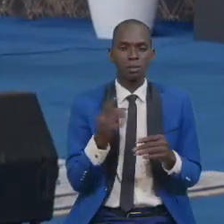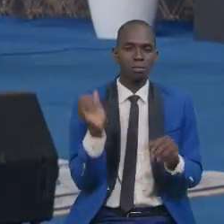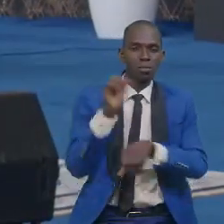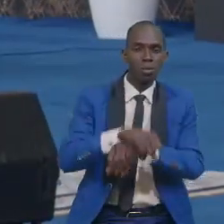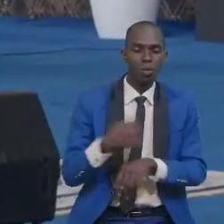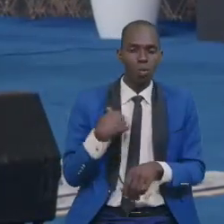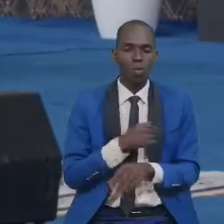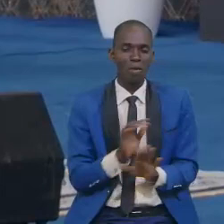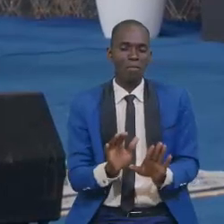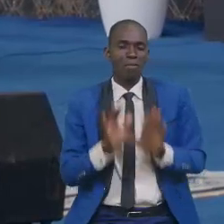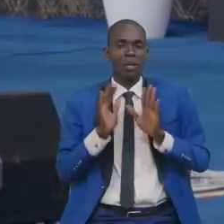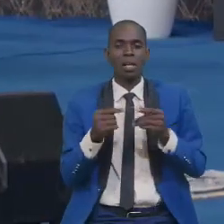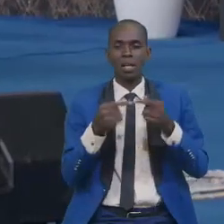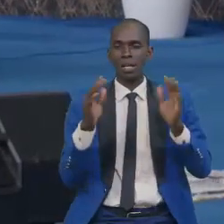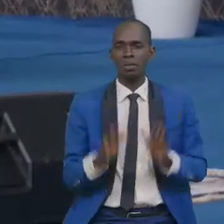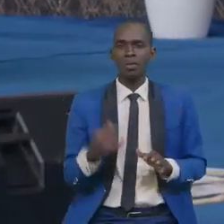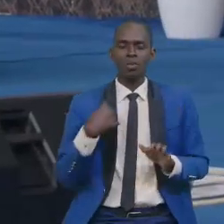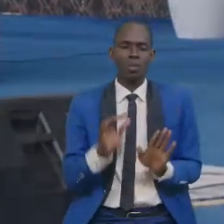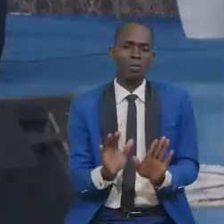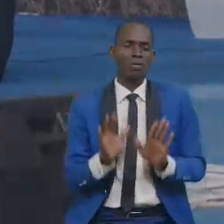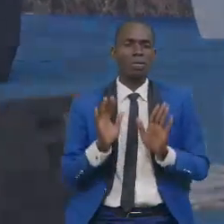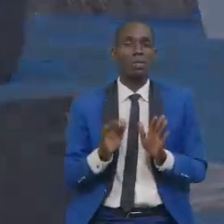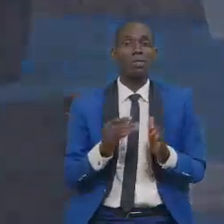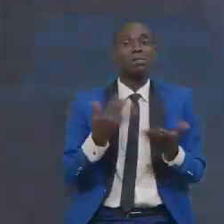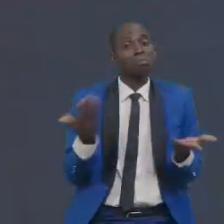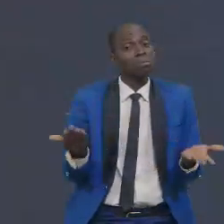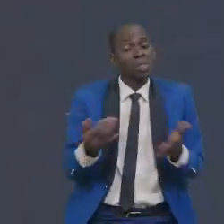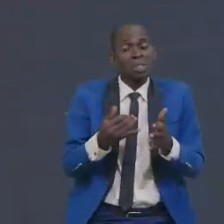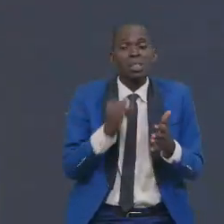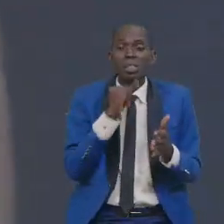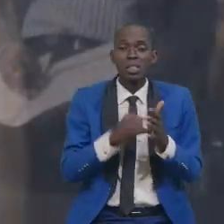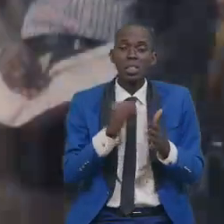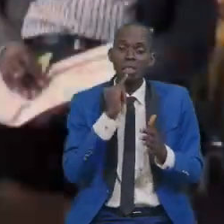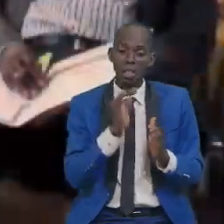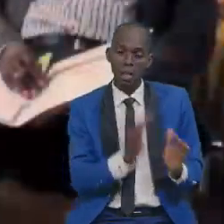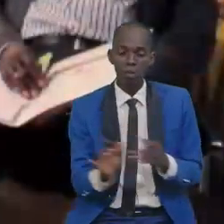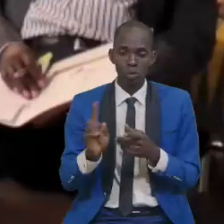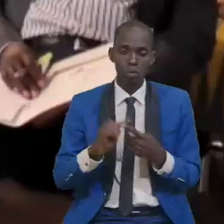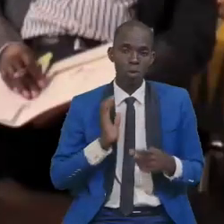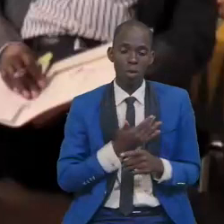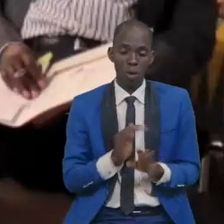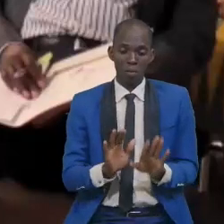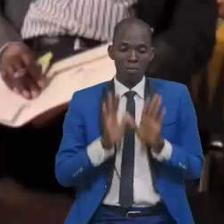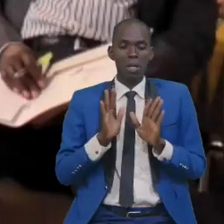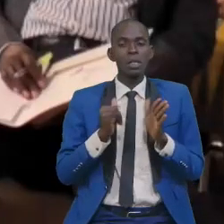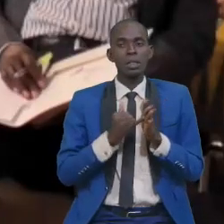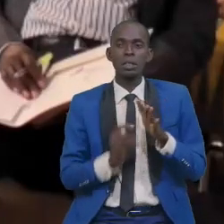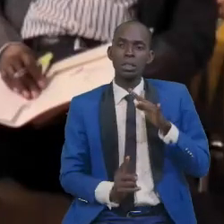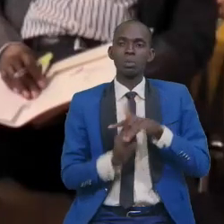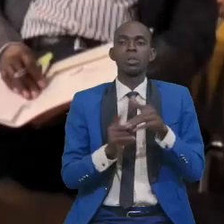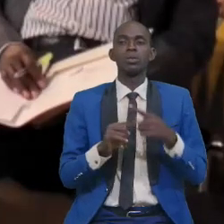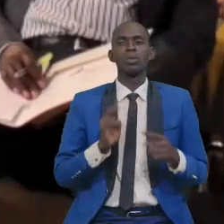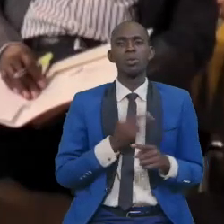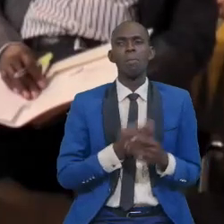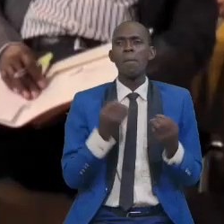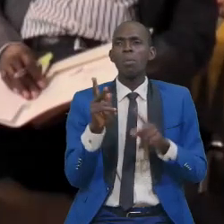fear and our life it's according to our fear it's being unto us many people French